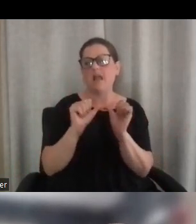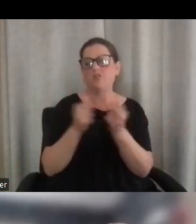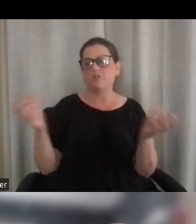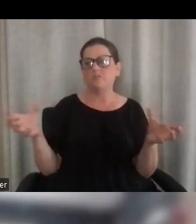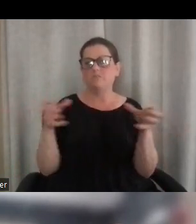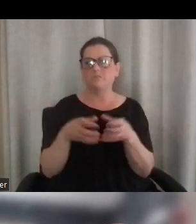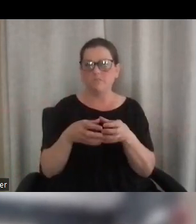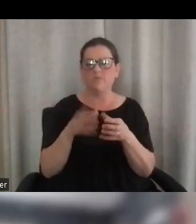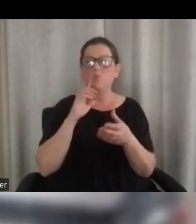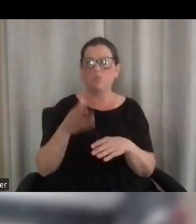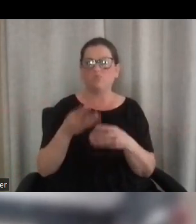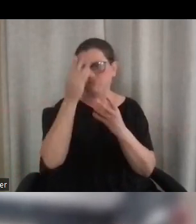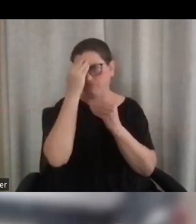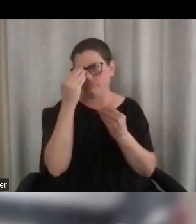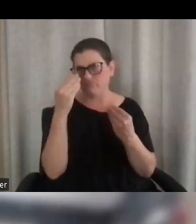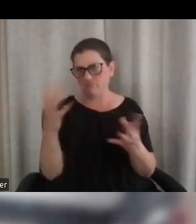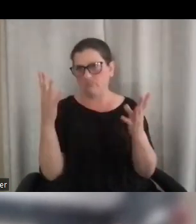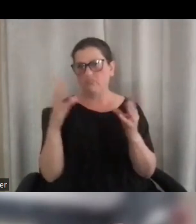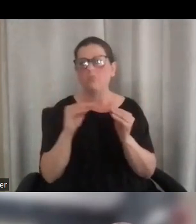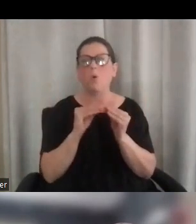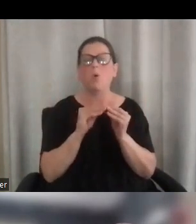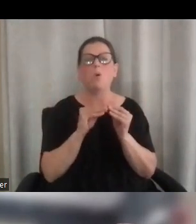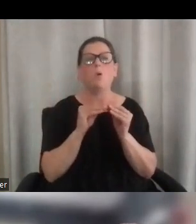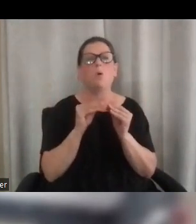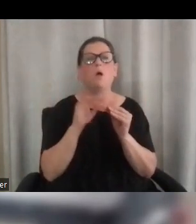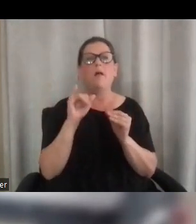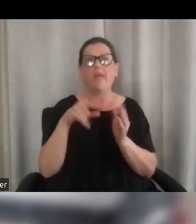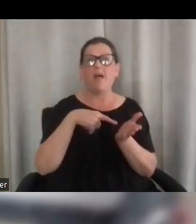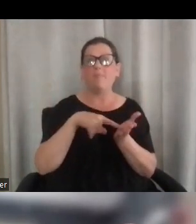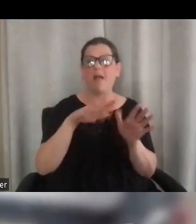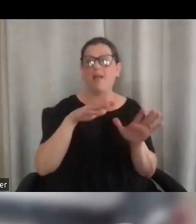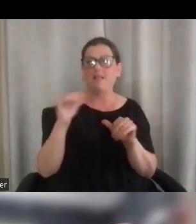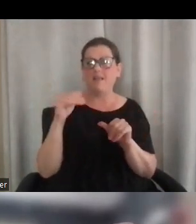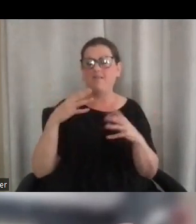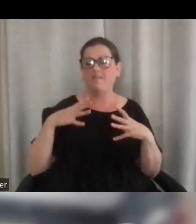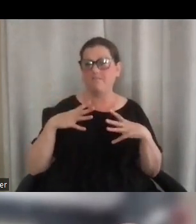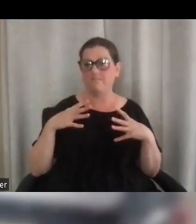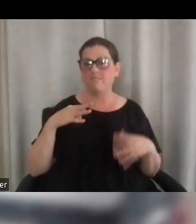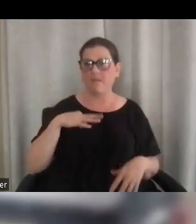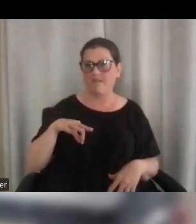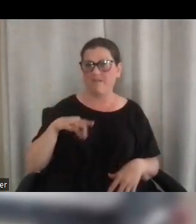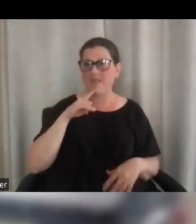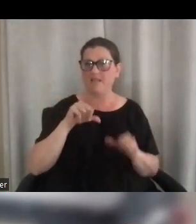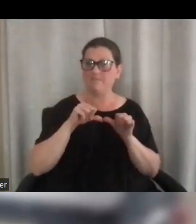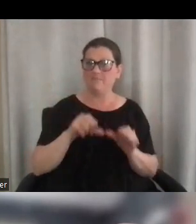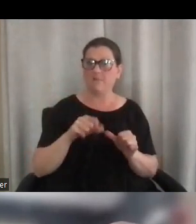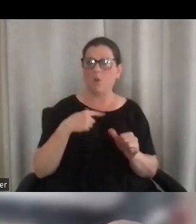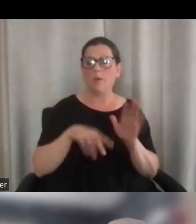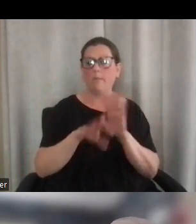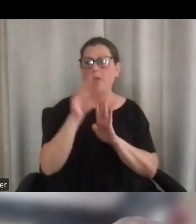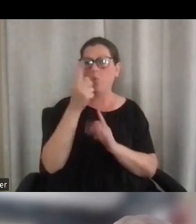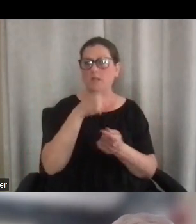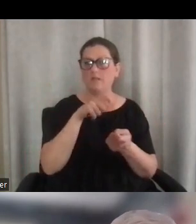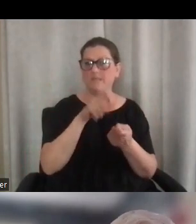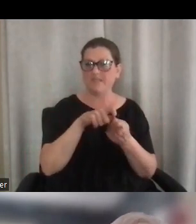raise awareness. Given that the paid leave benefit is extensive, we needed to focus on one particular group. And so we chose families